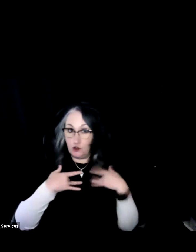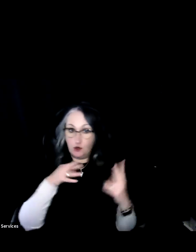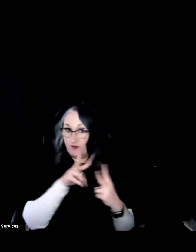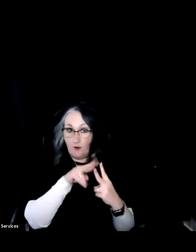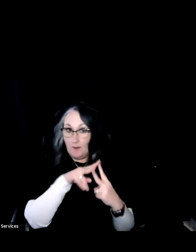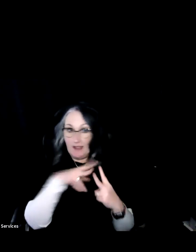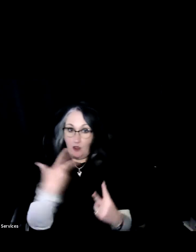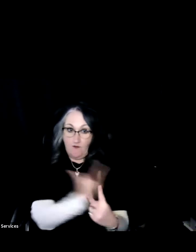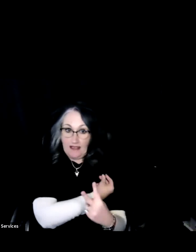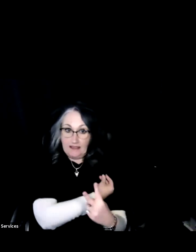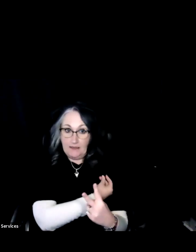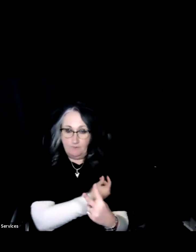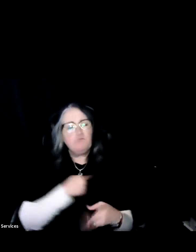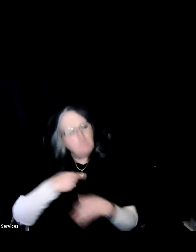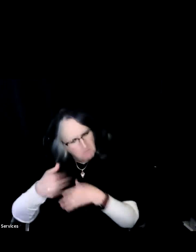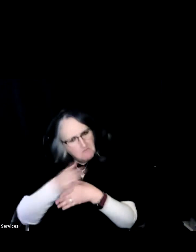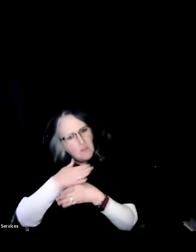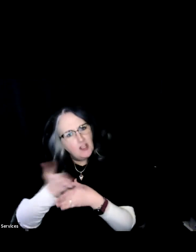the side effects that